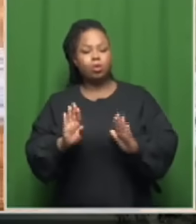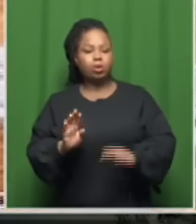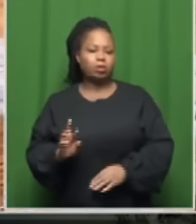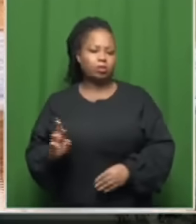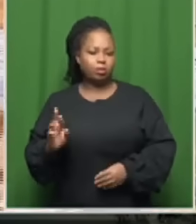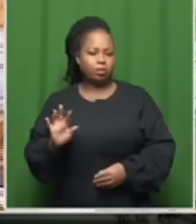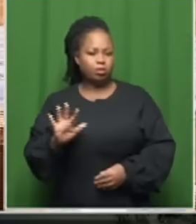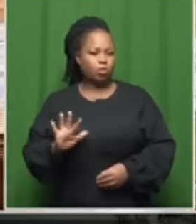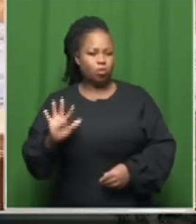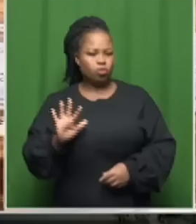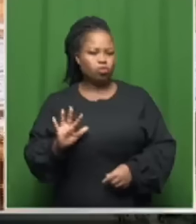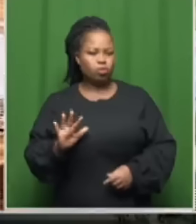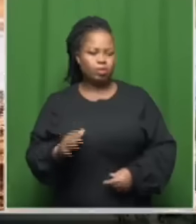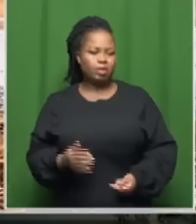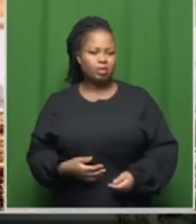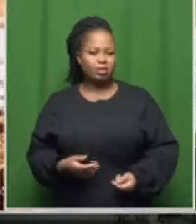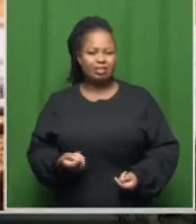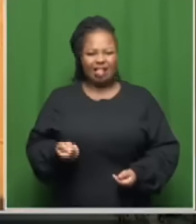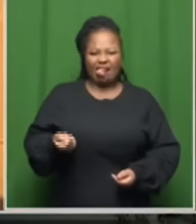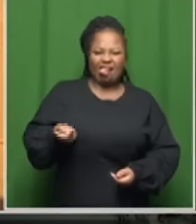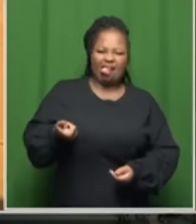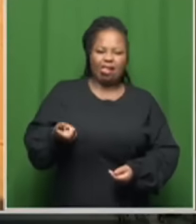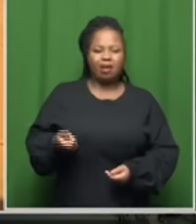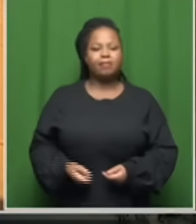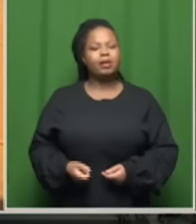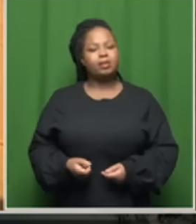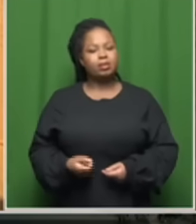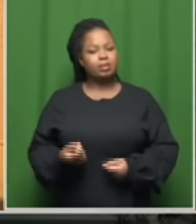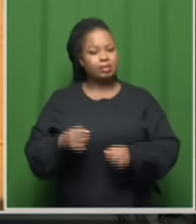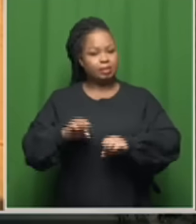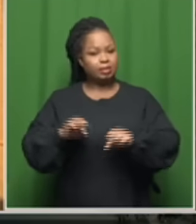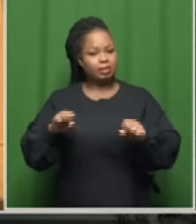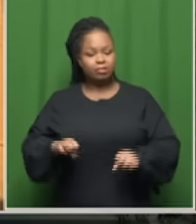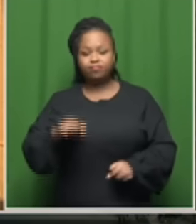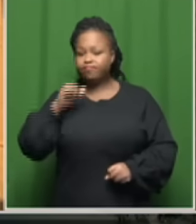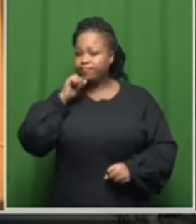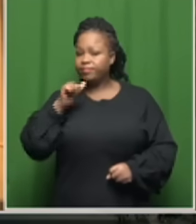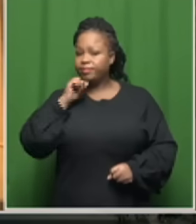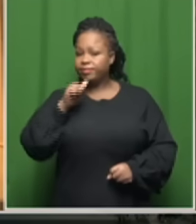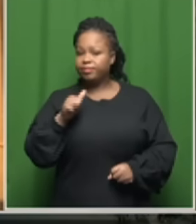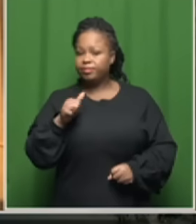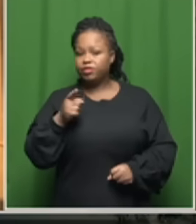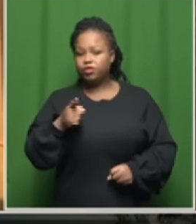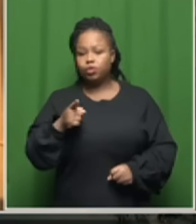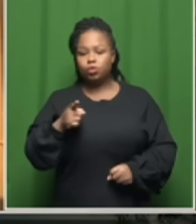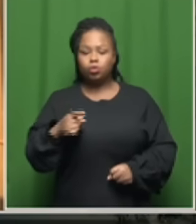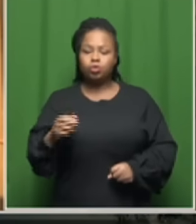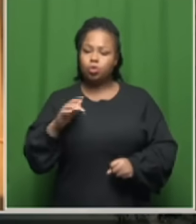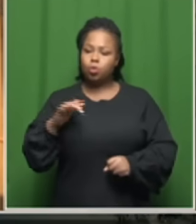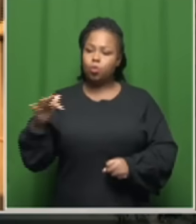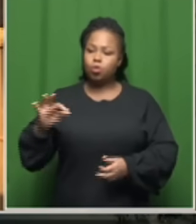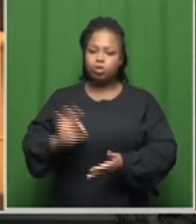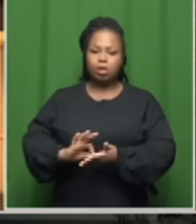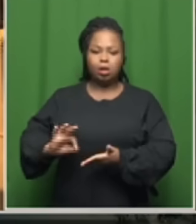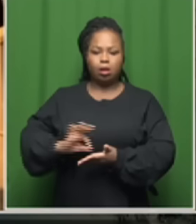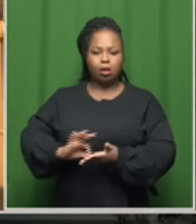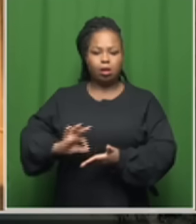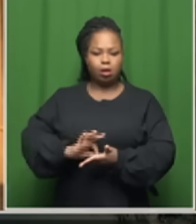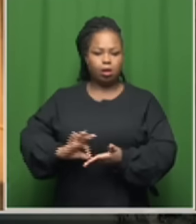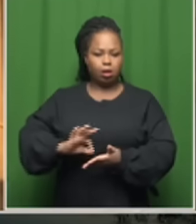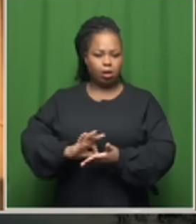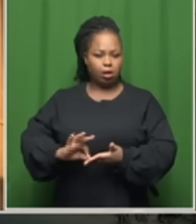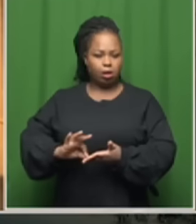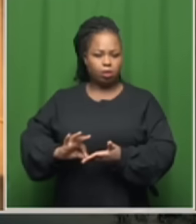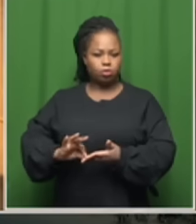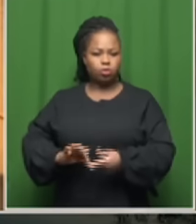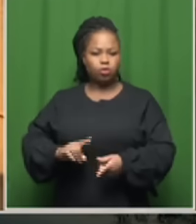in nanograms. And our current system, whether you do a water treatment, which is flocculation, in